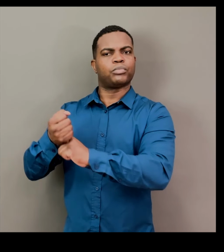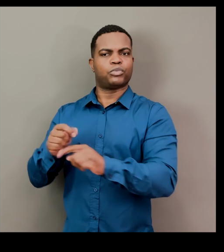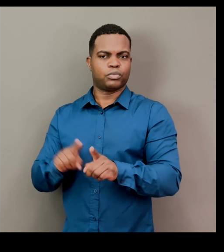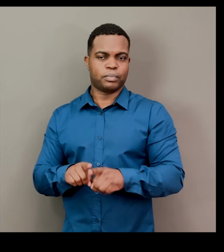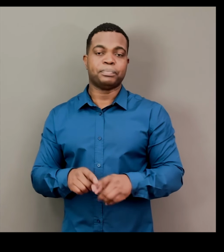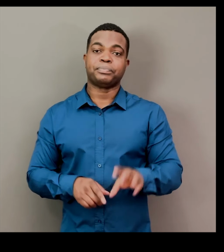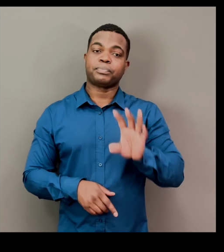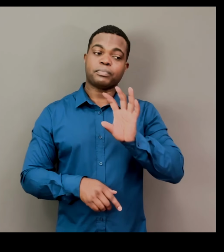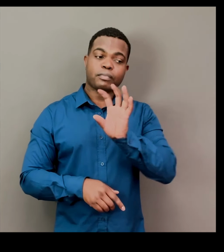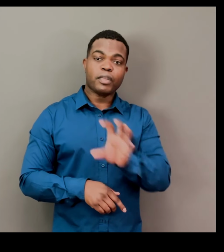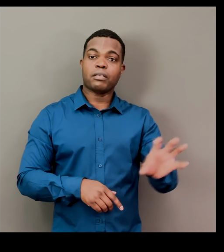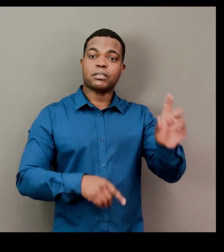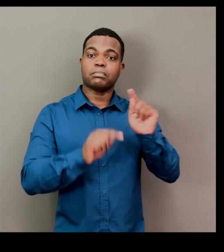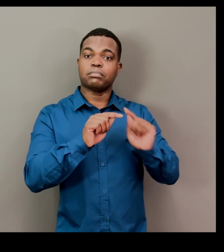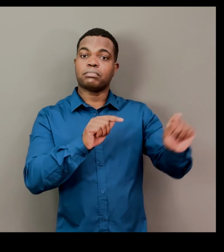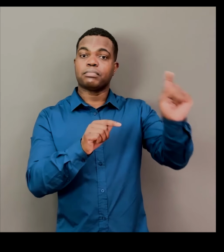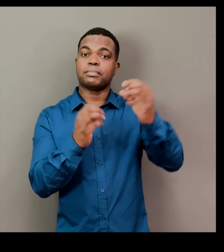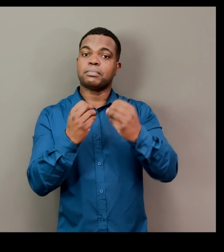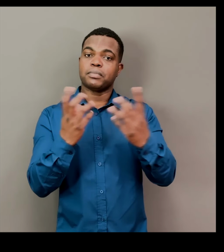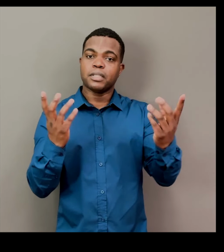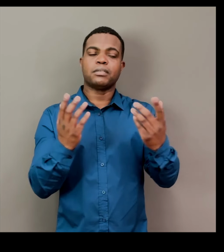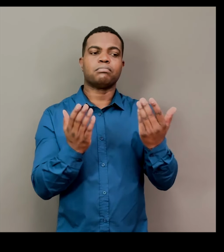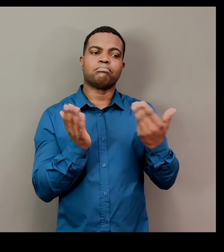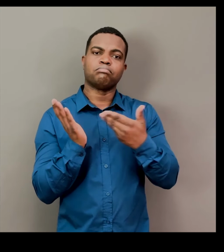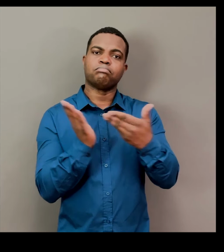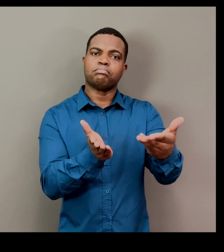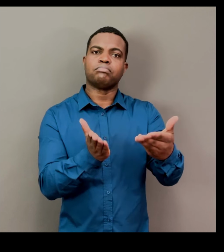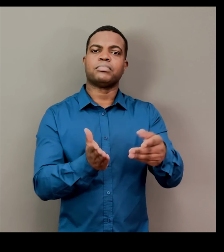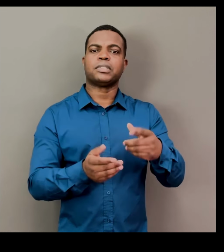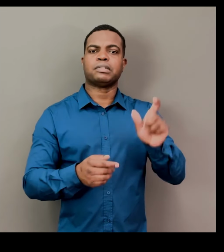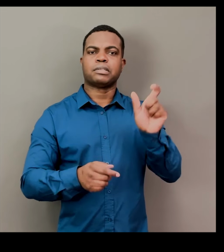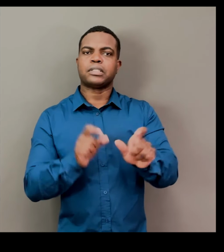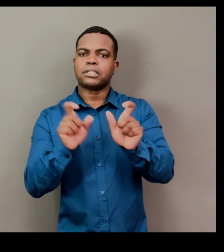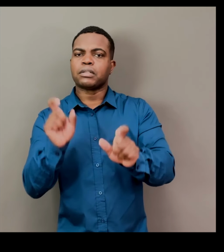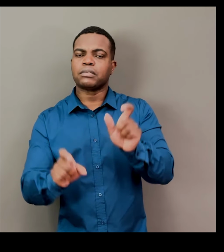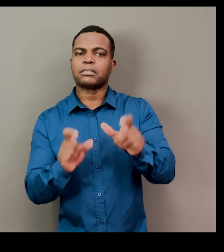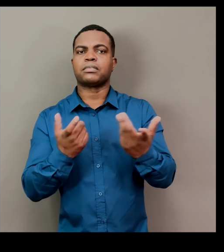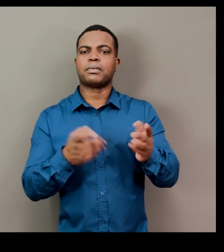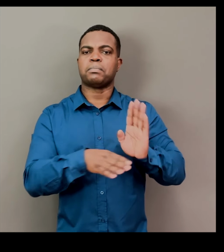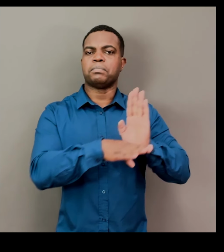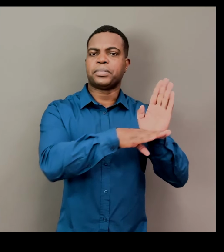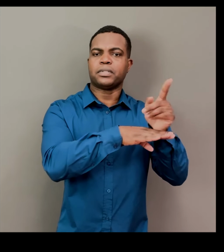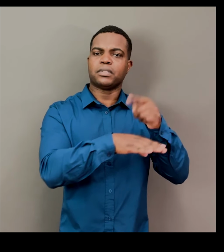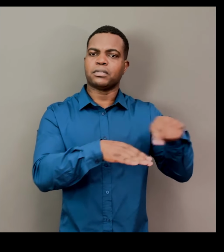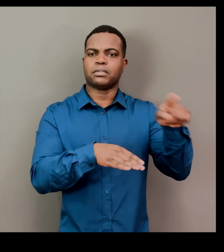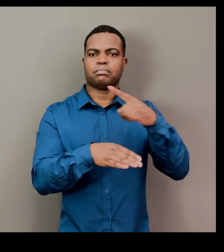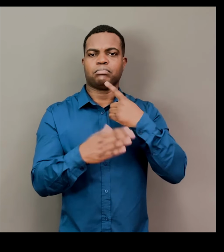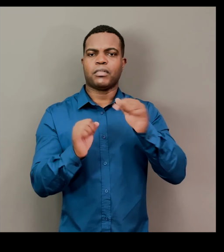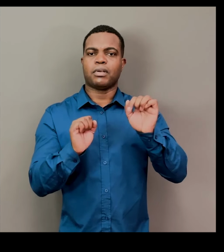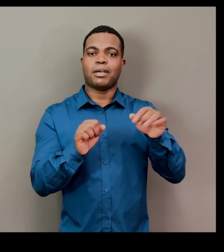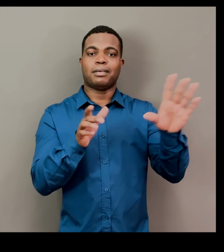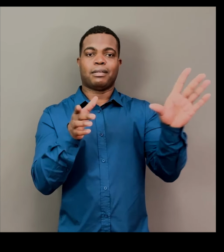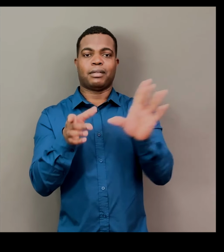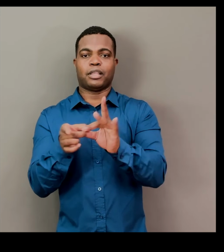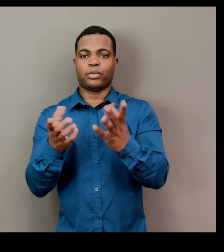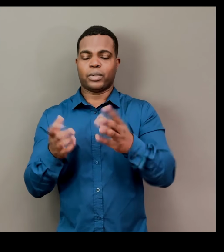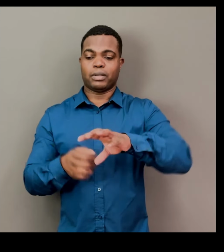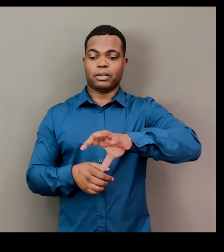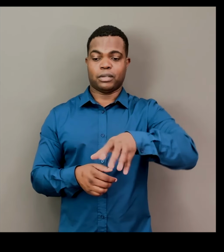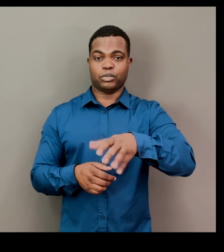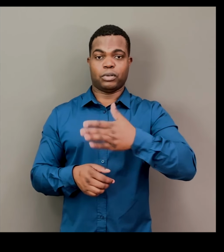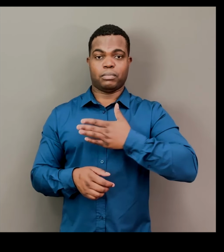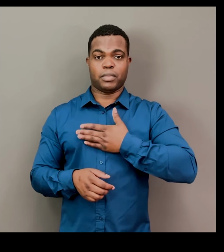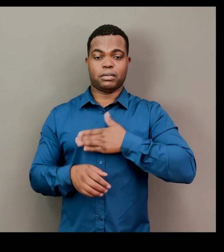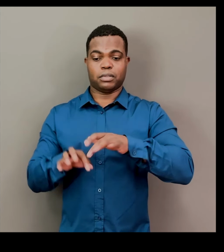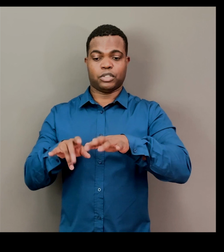Member states will offer citizens and businesses digital wallets that will be able to link various aspects